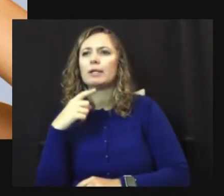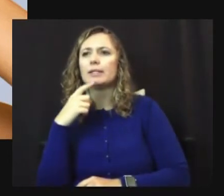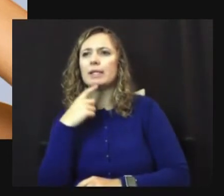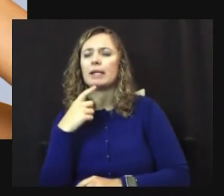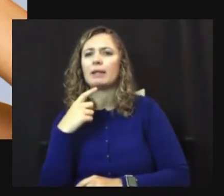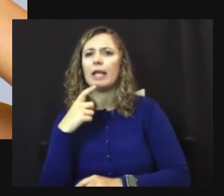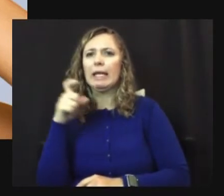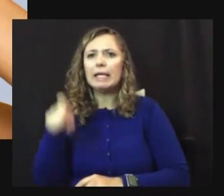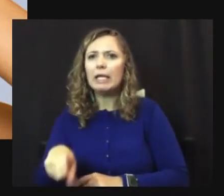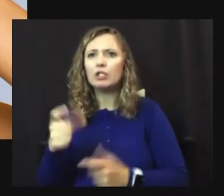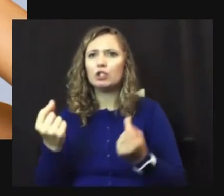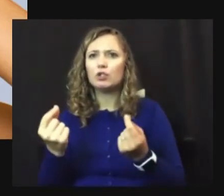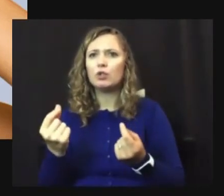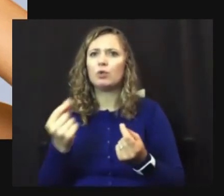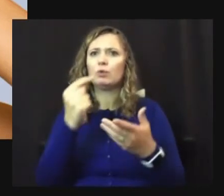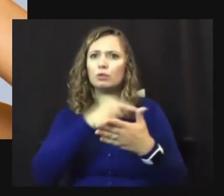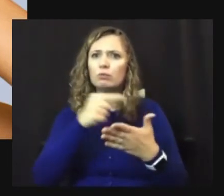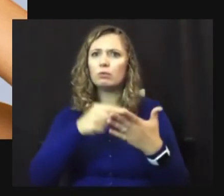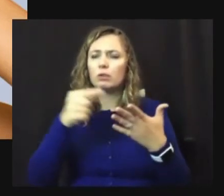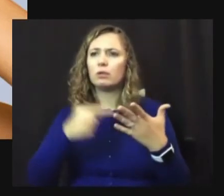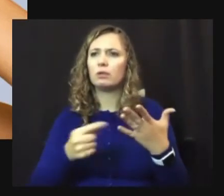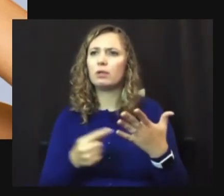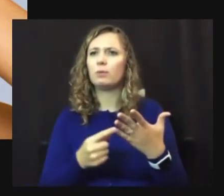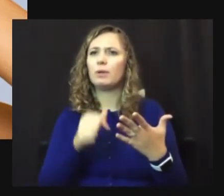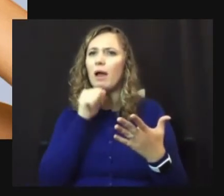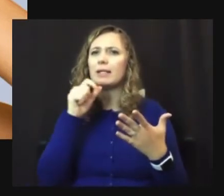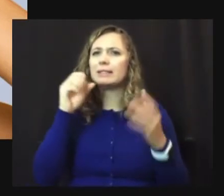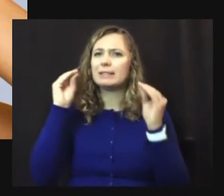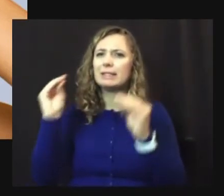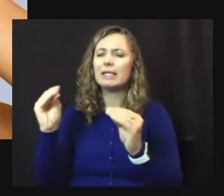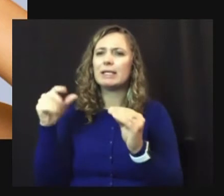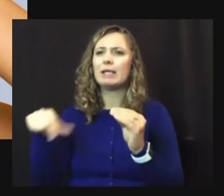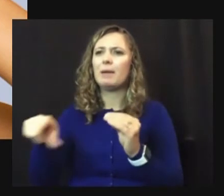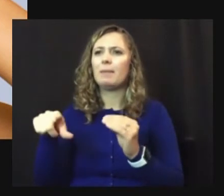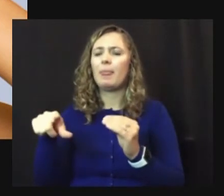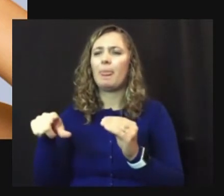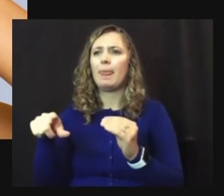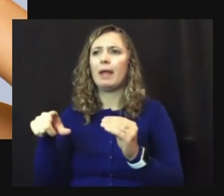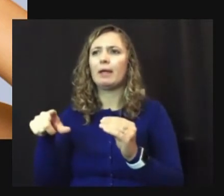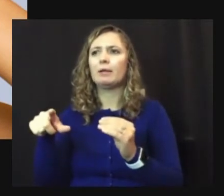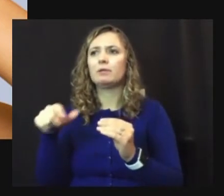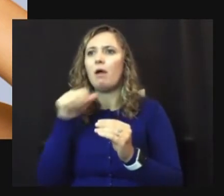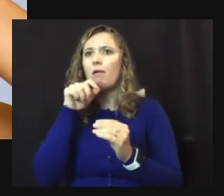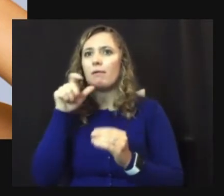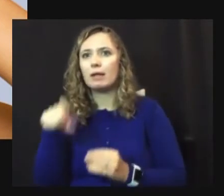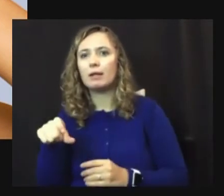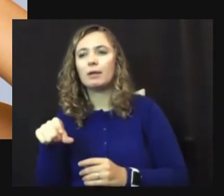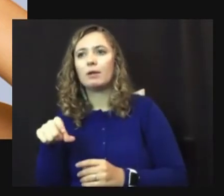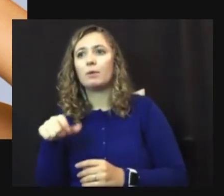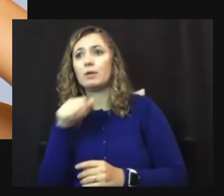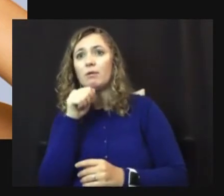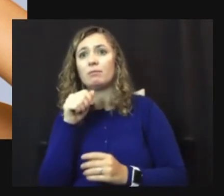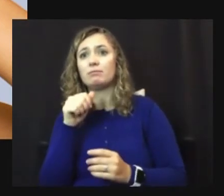they have to. We don't teach autistic people enough about dating and sex.